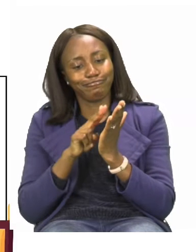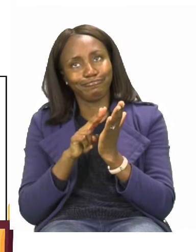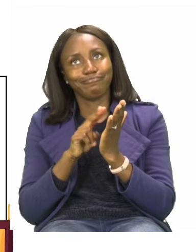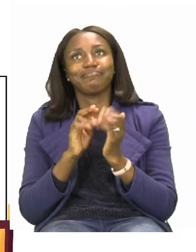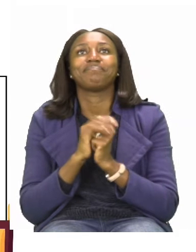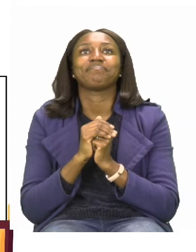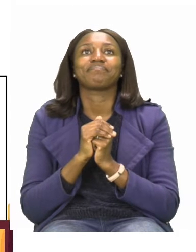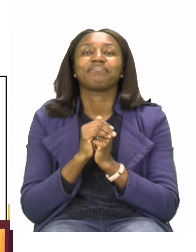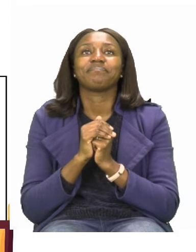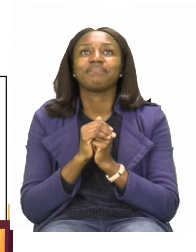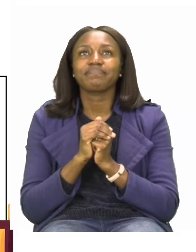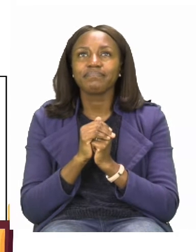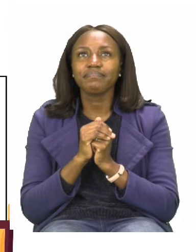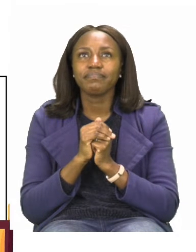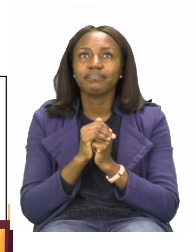time.